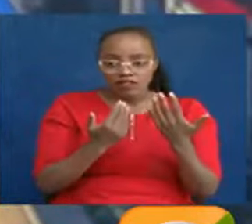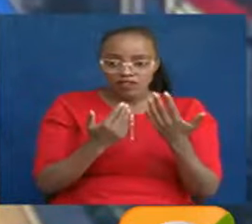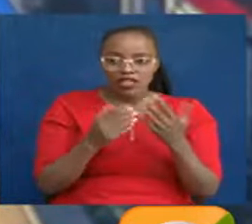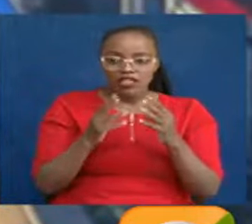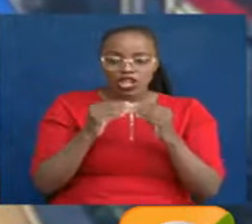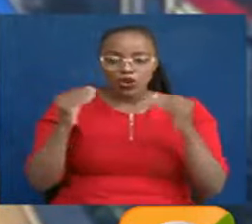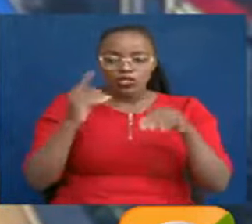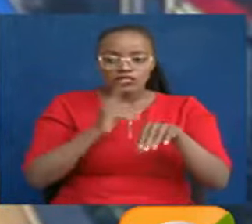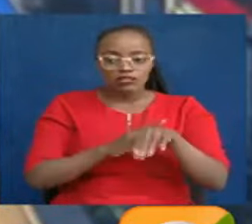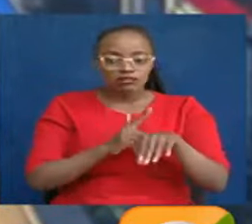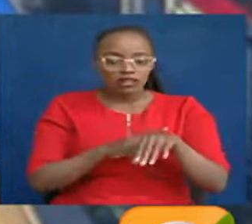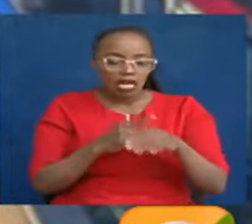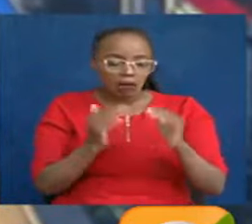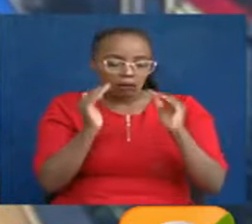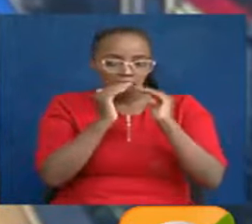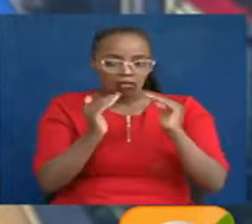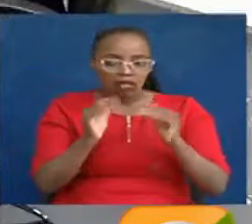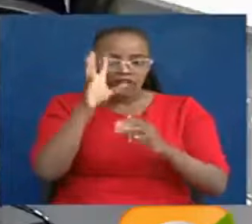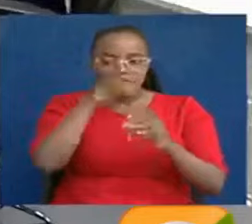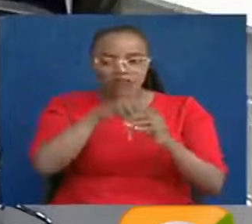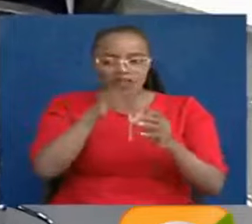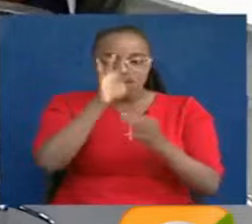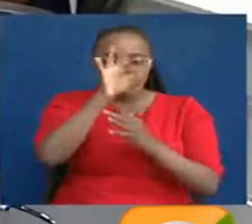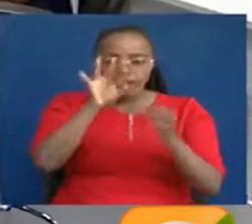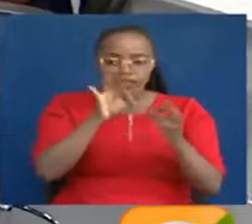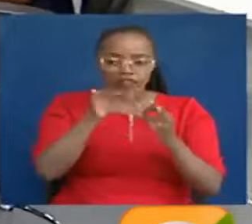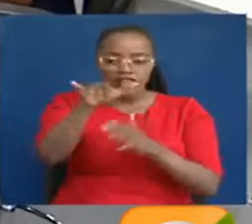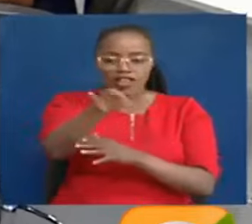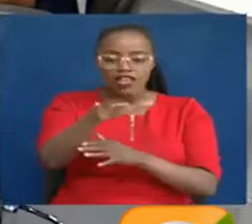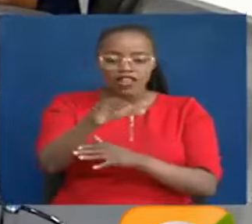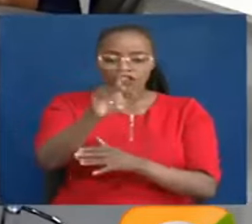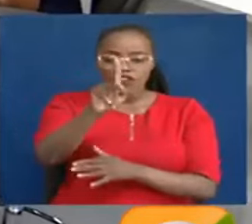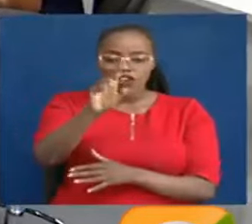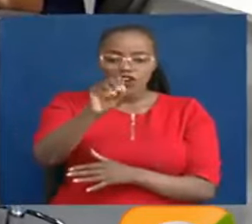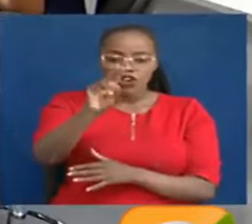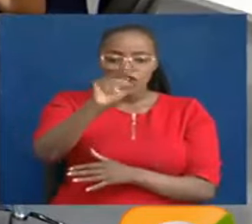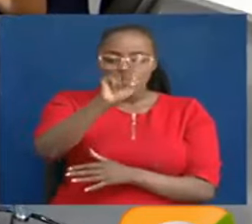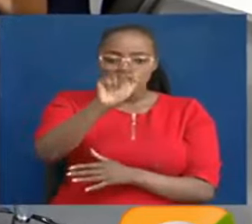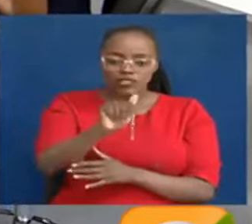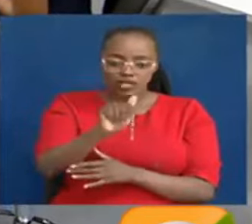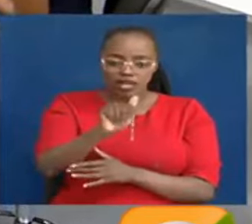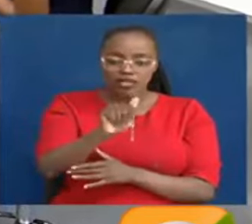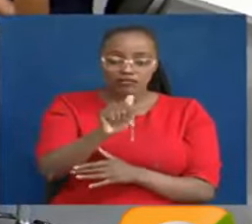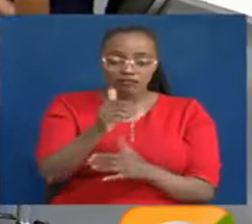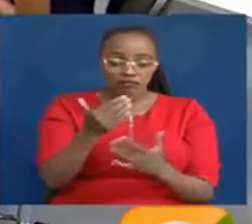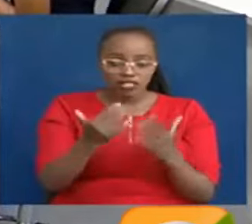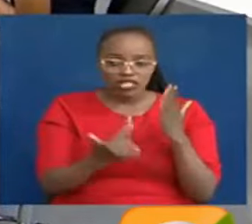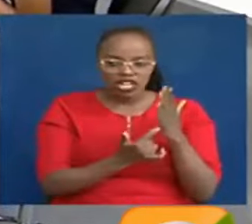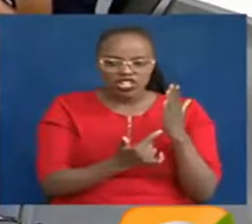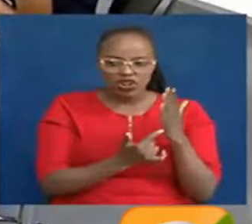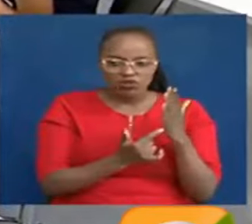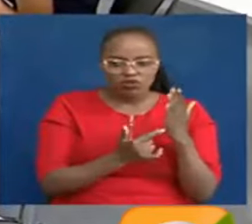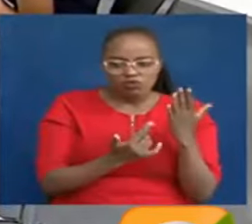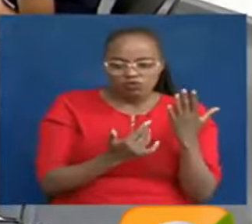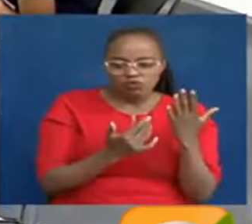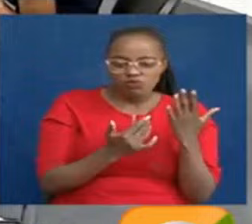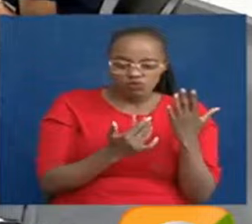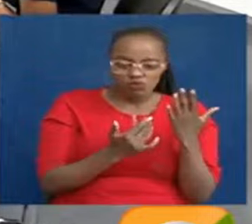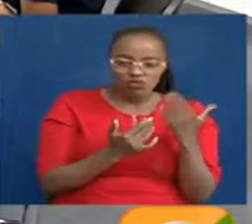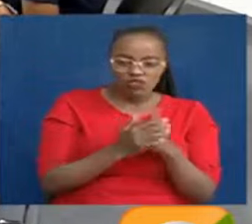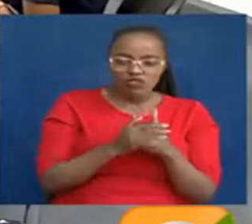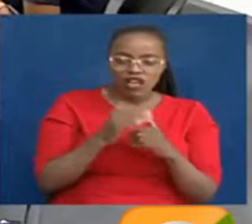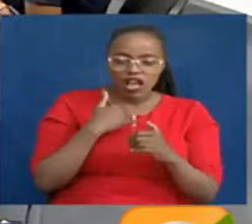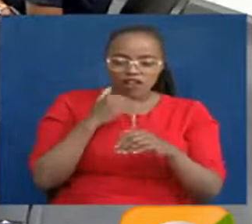investments like the ones we're talking about, particularly in areas like Konza Technopolis, Engineer? We already have a very